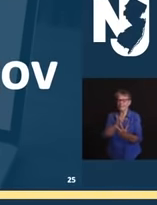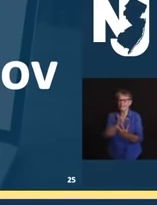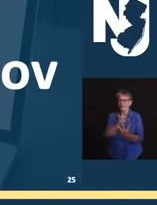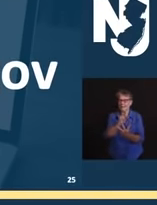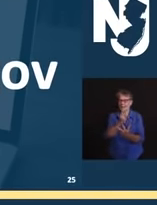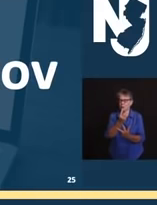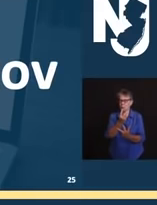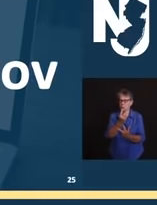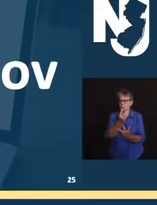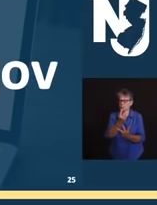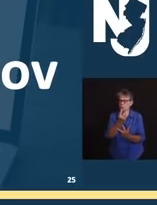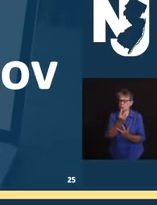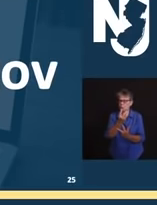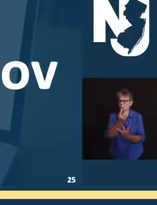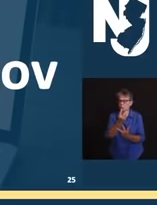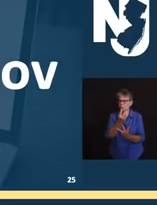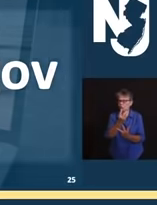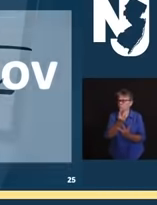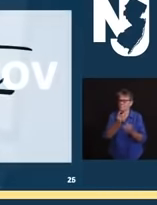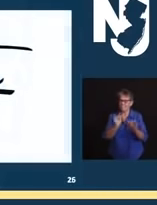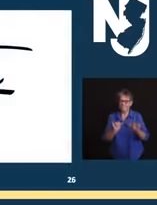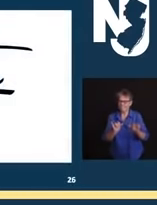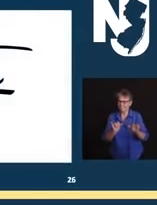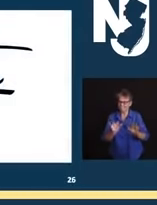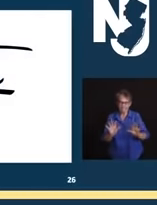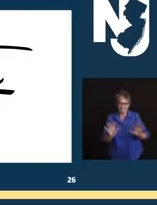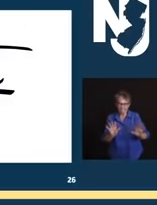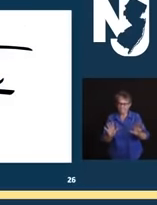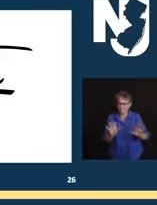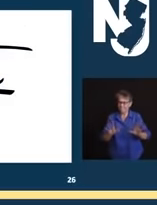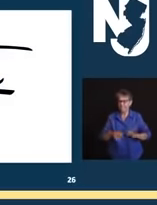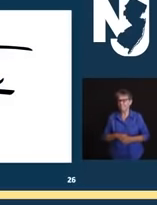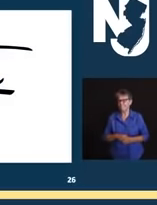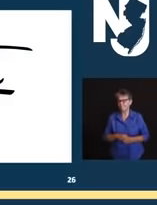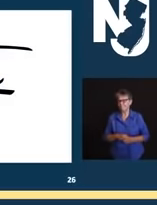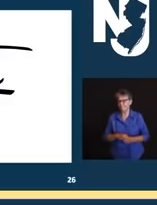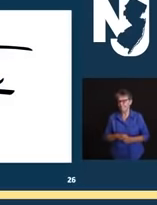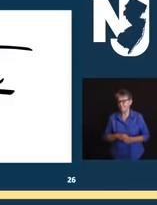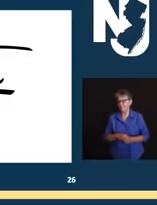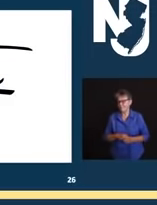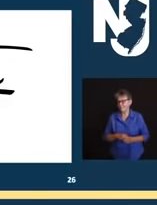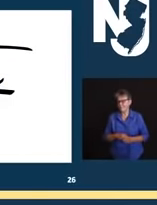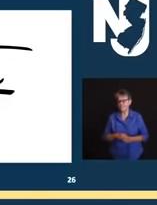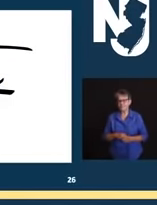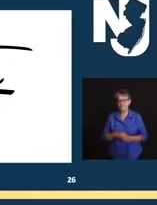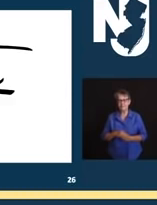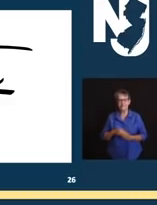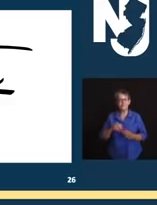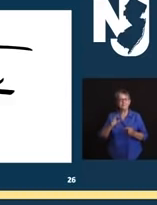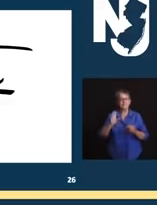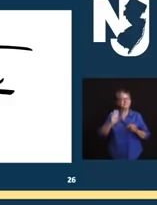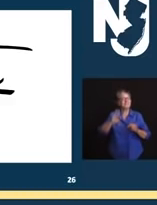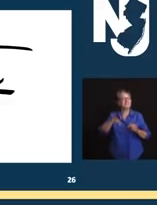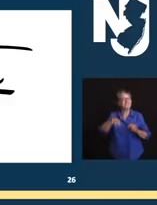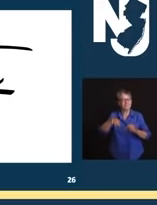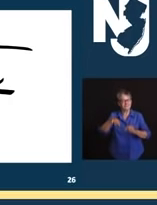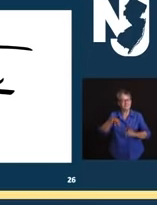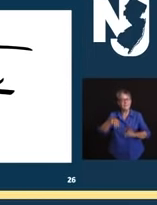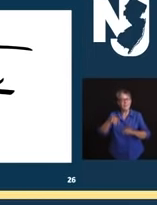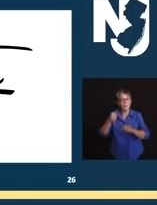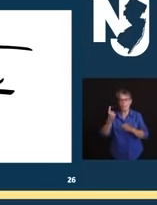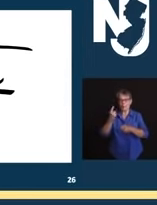up. Now, one of the businesses that has reopened is A-List Hair Studio. Is that a cool sign or what?